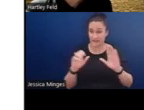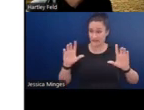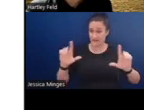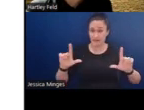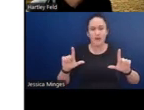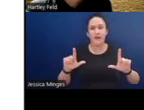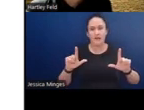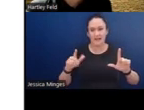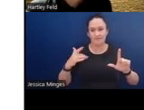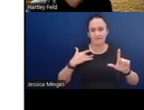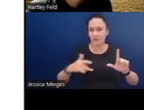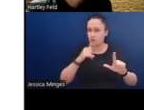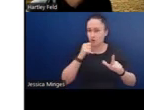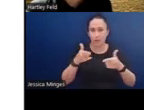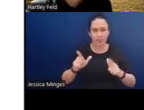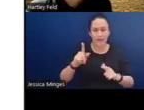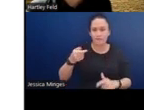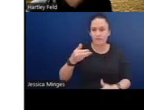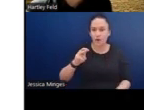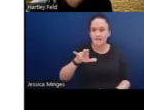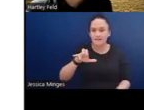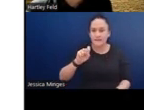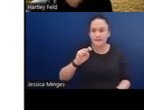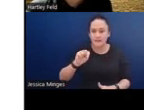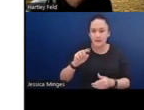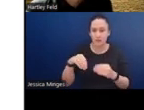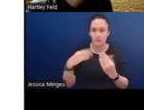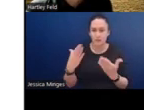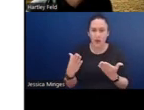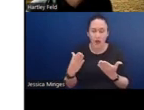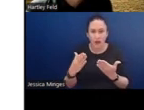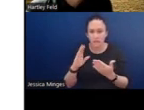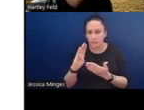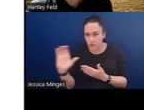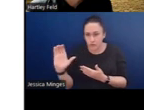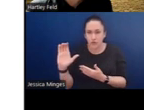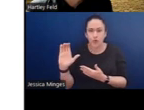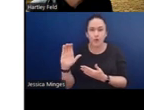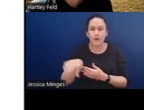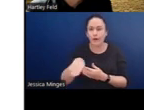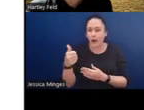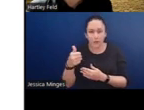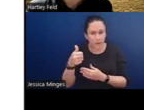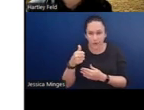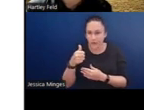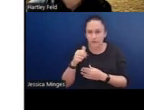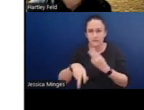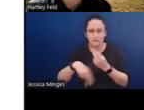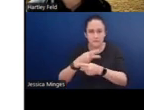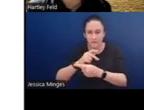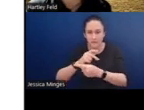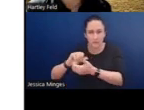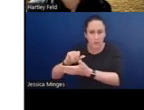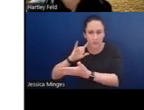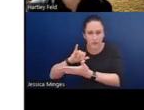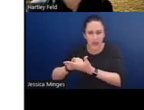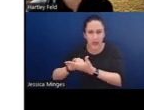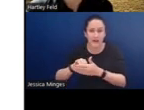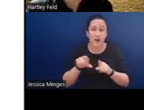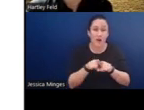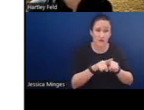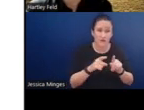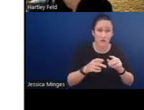allow pharmacists to provide prescribed contraception, and that a higher population of reproductive age people live